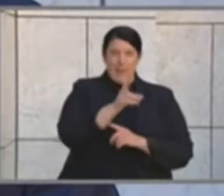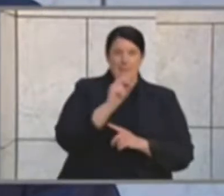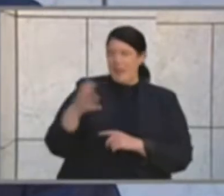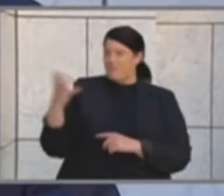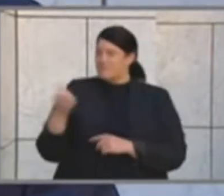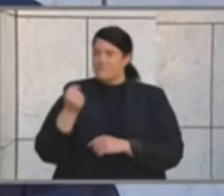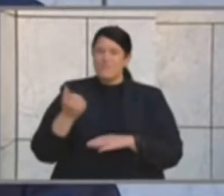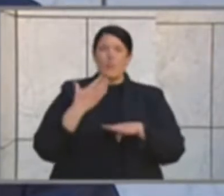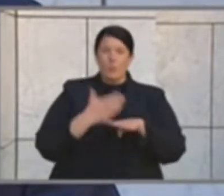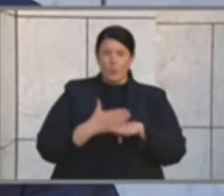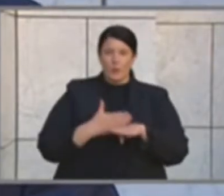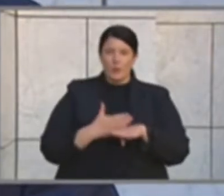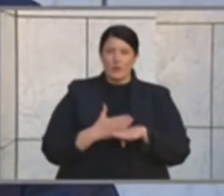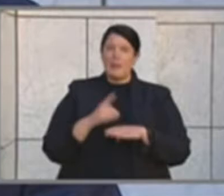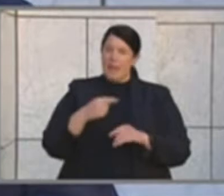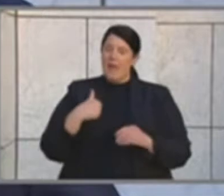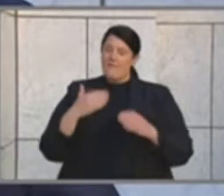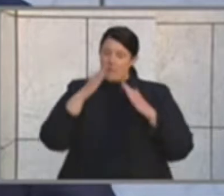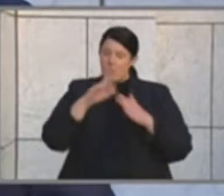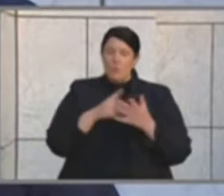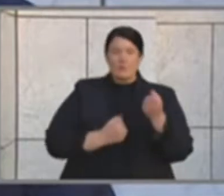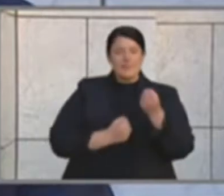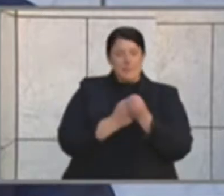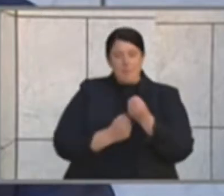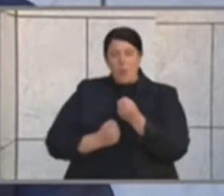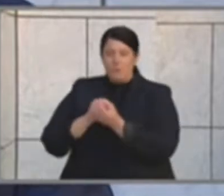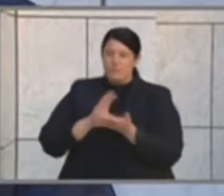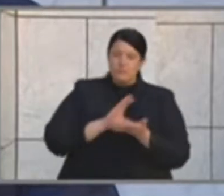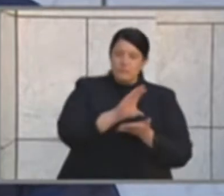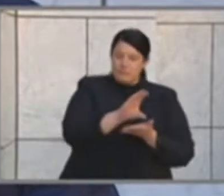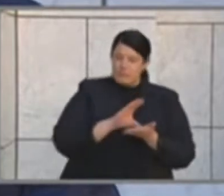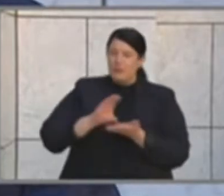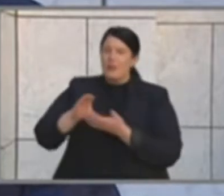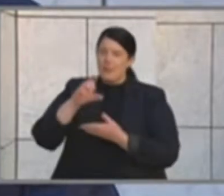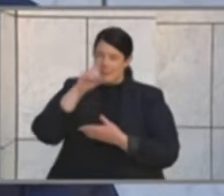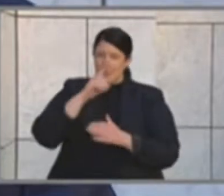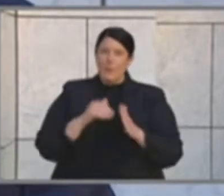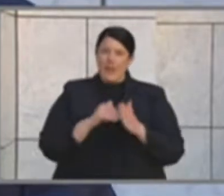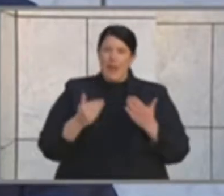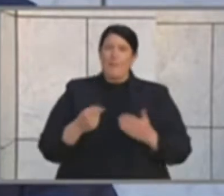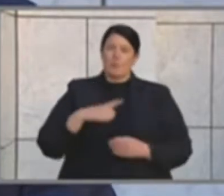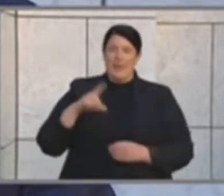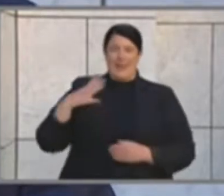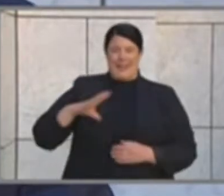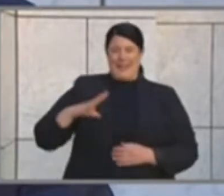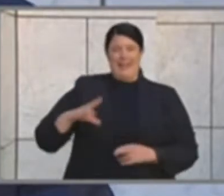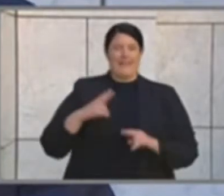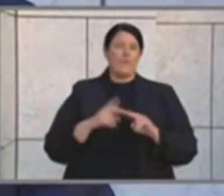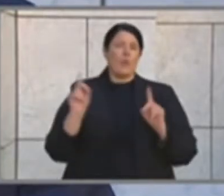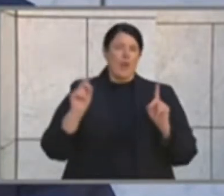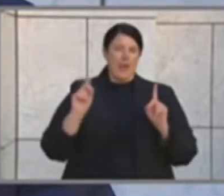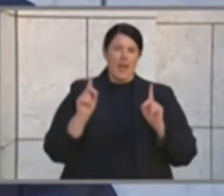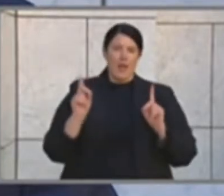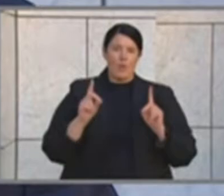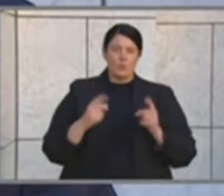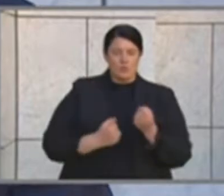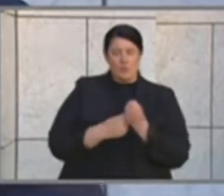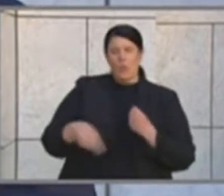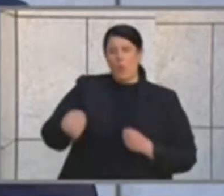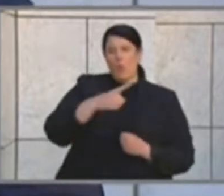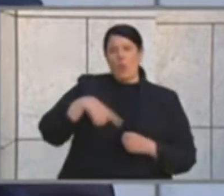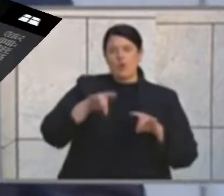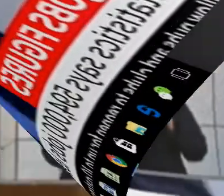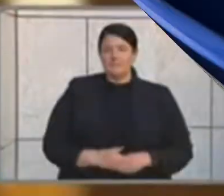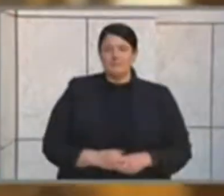economy, that is where our focus must be, those supports and the difficult task of reopening to get Australians back on their feet.